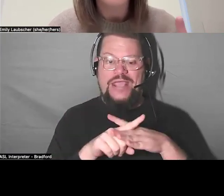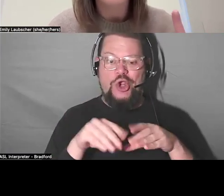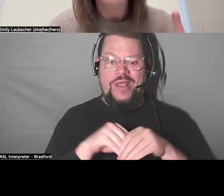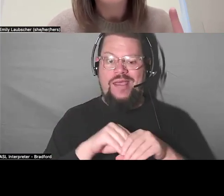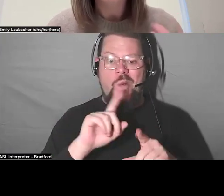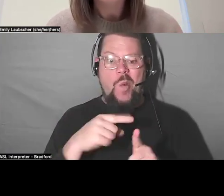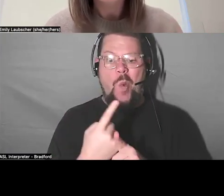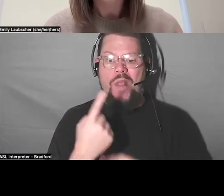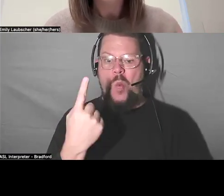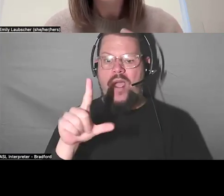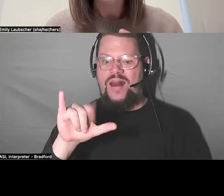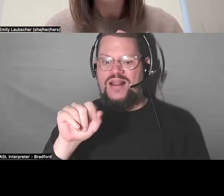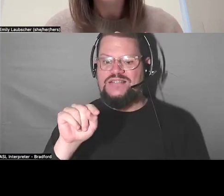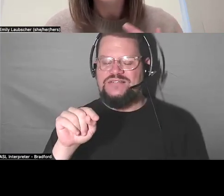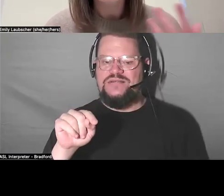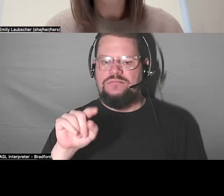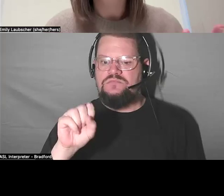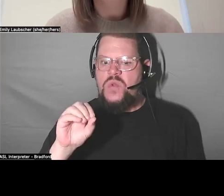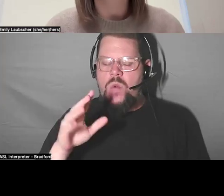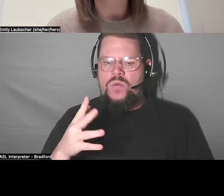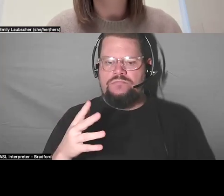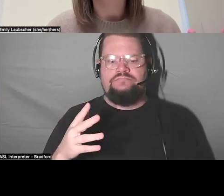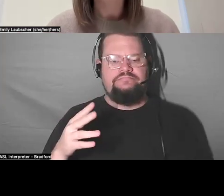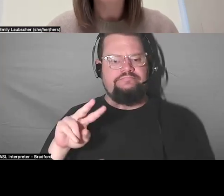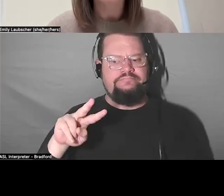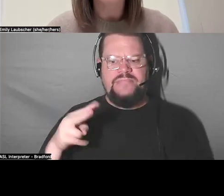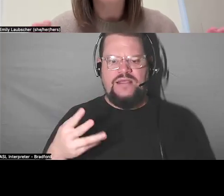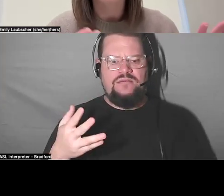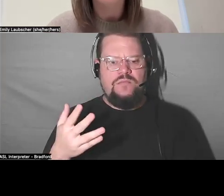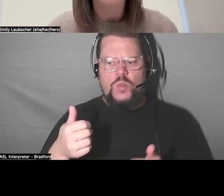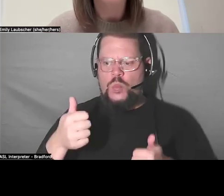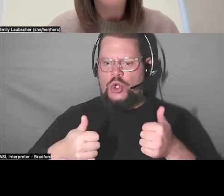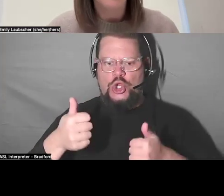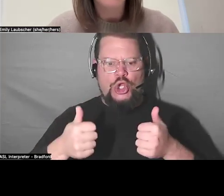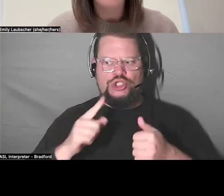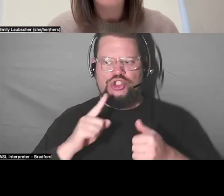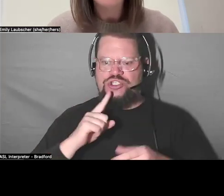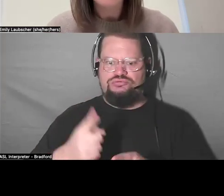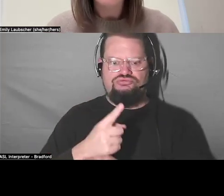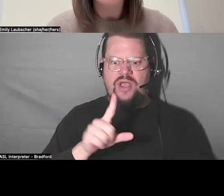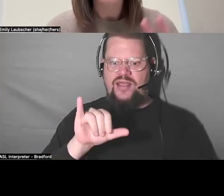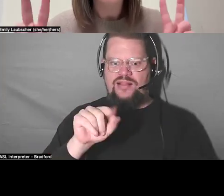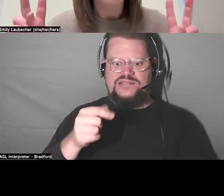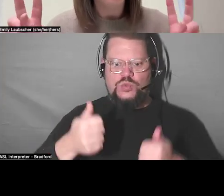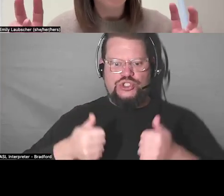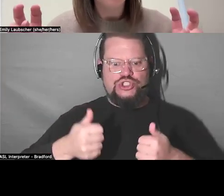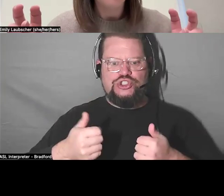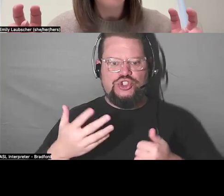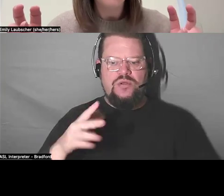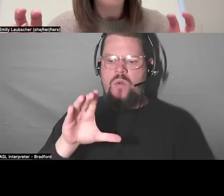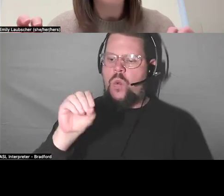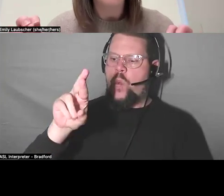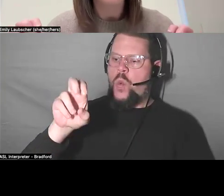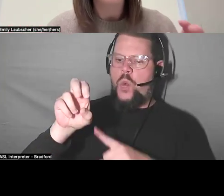one list. So we're left with this question of which one is the right list. The word